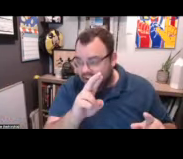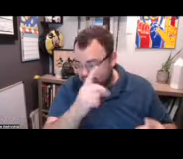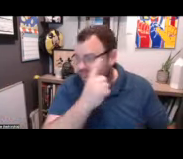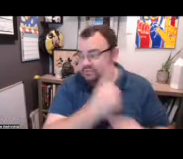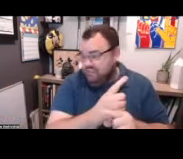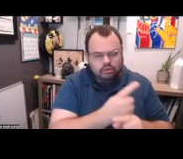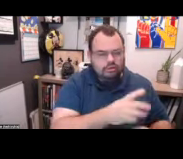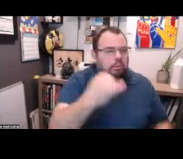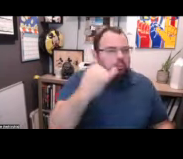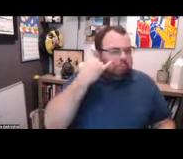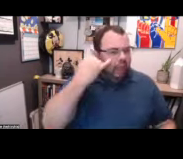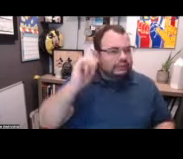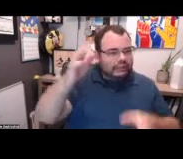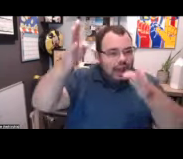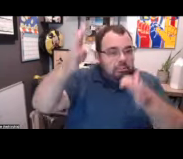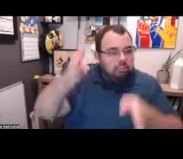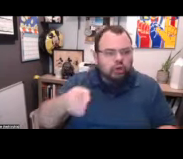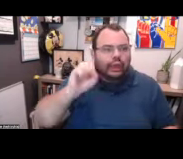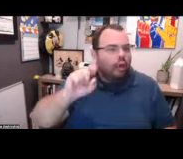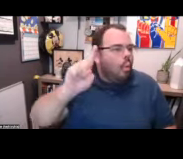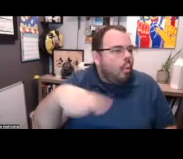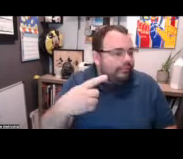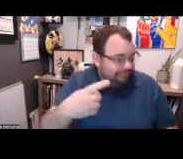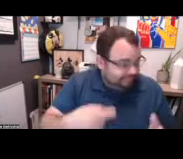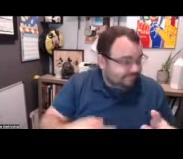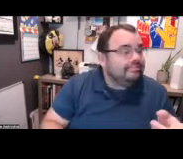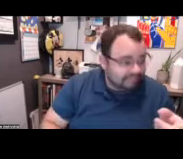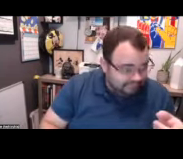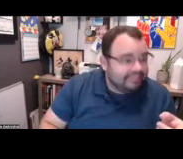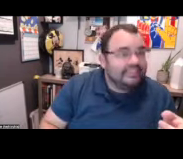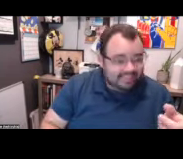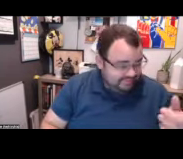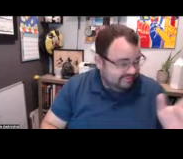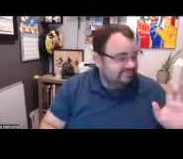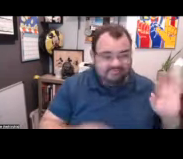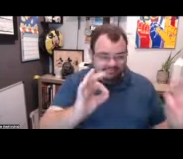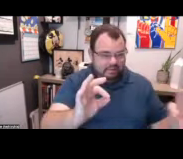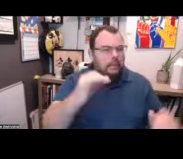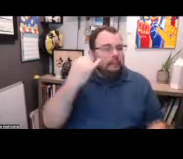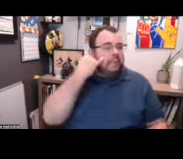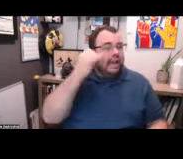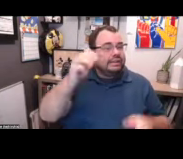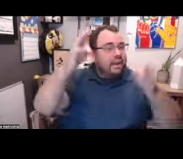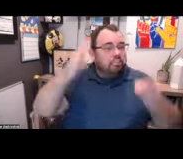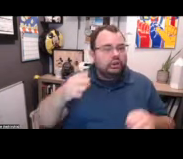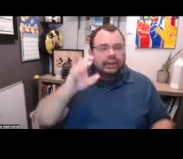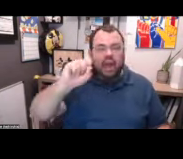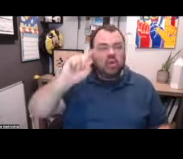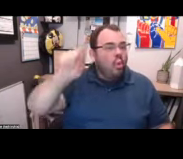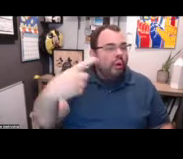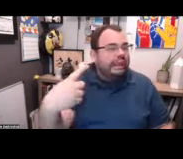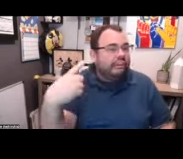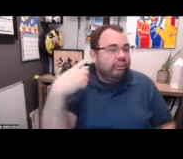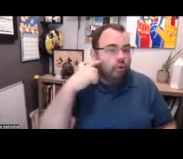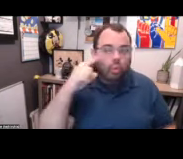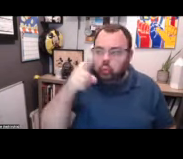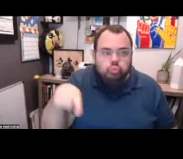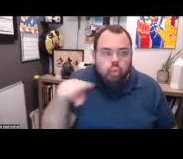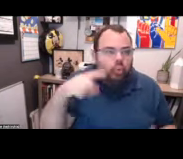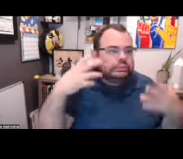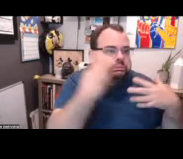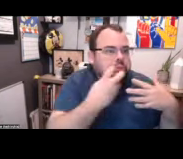Right, right. LAR, right. So imagine that person, right. Exactly, perfect. So imagine that